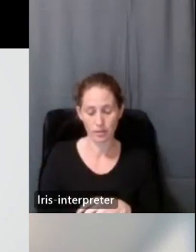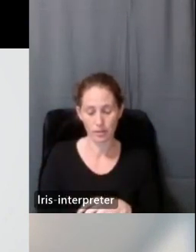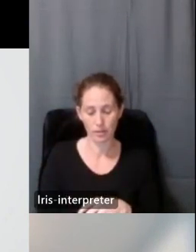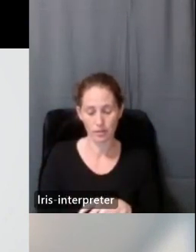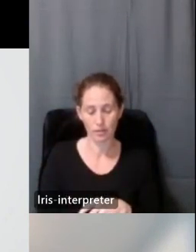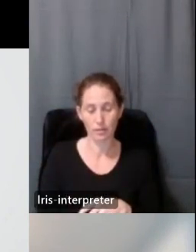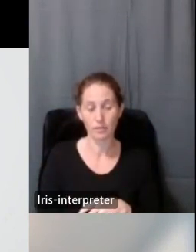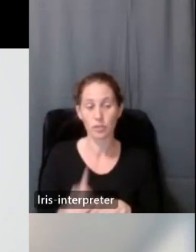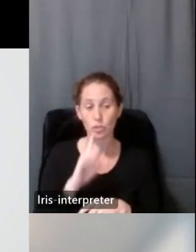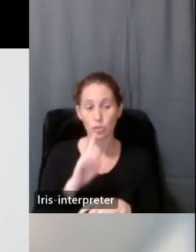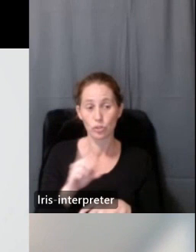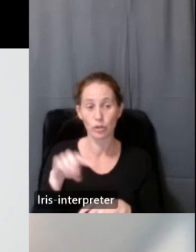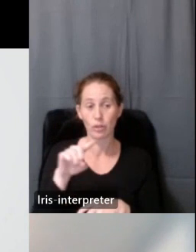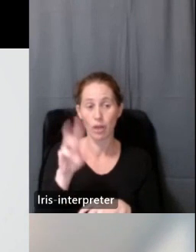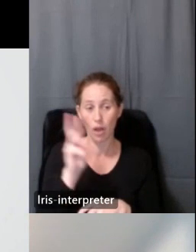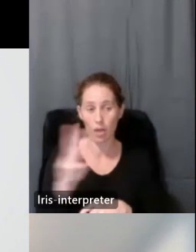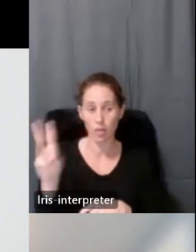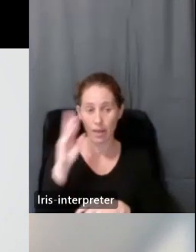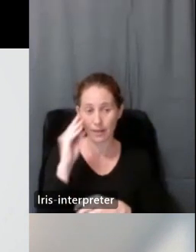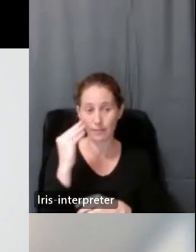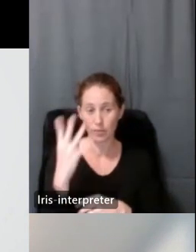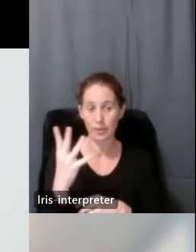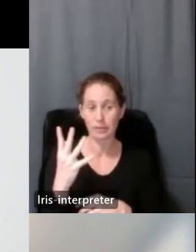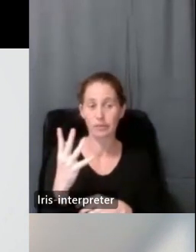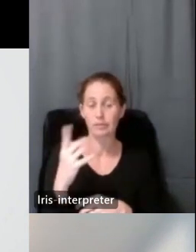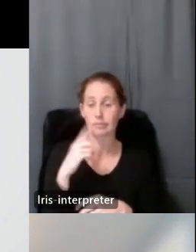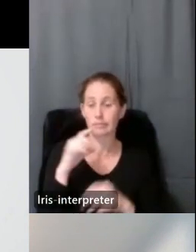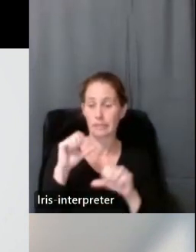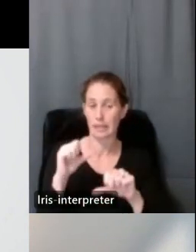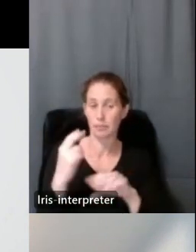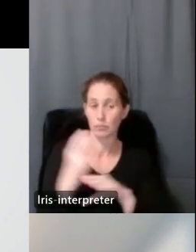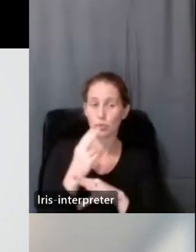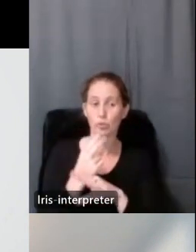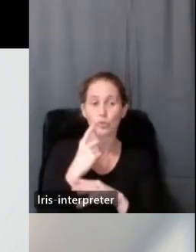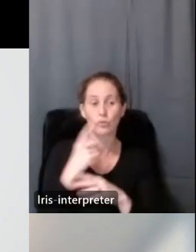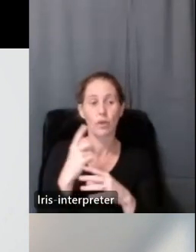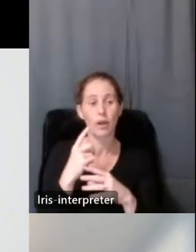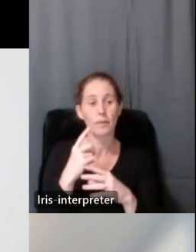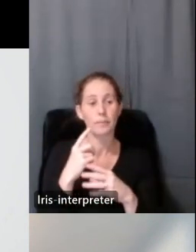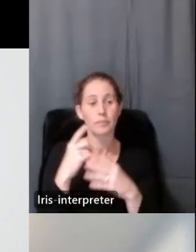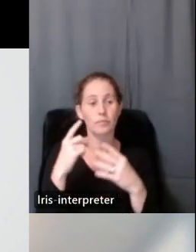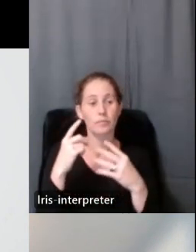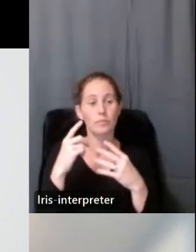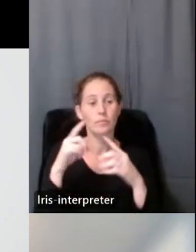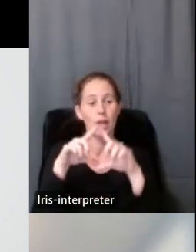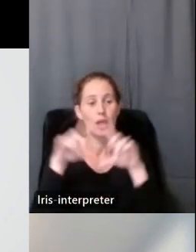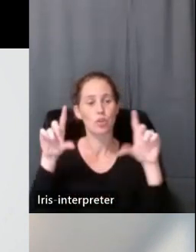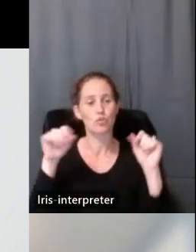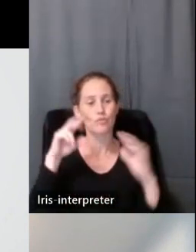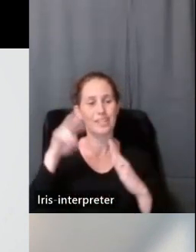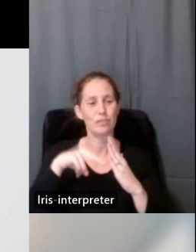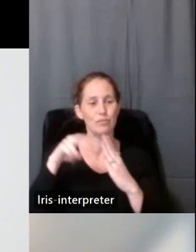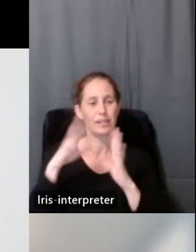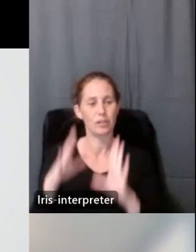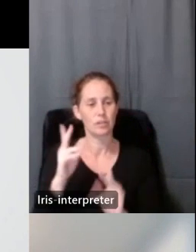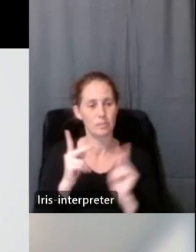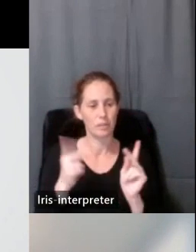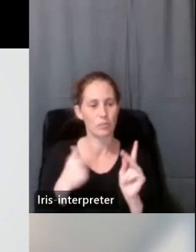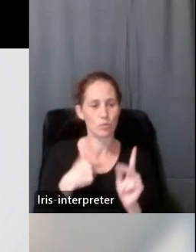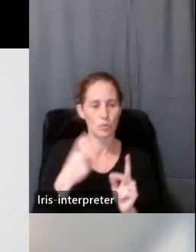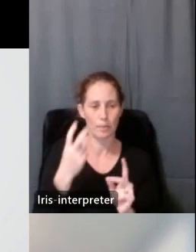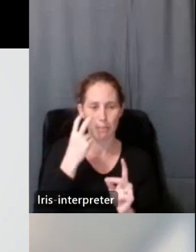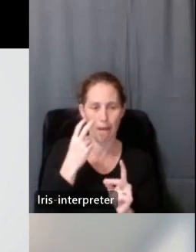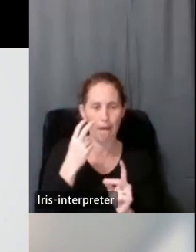Ensuring that online information is usable by screen readers that people who are blind